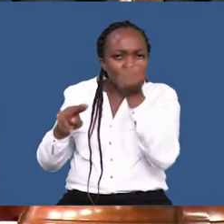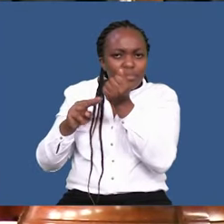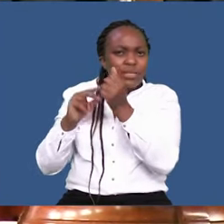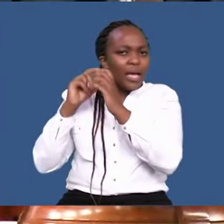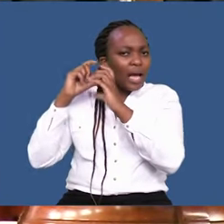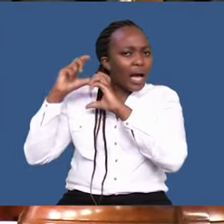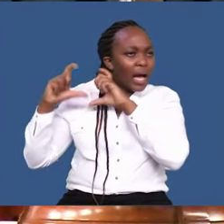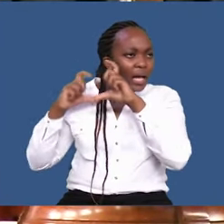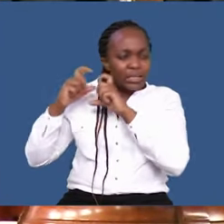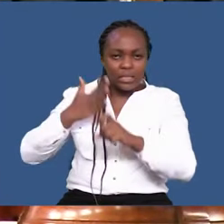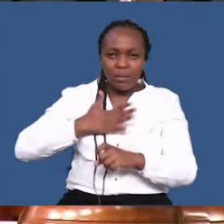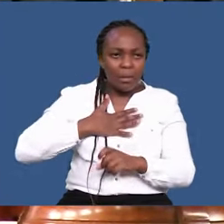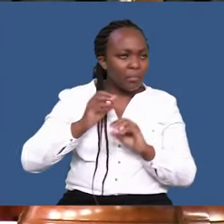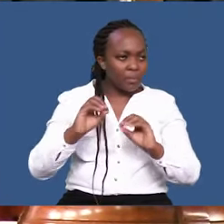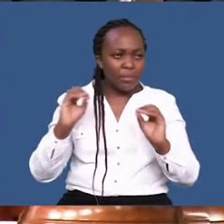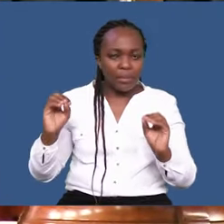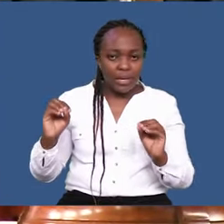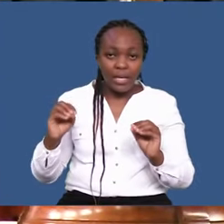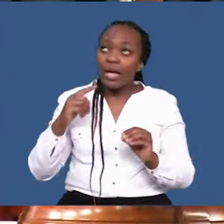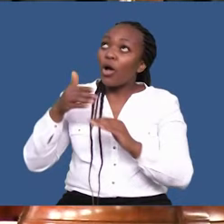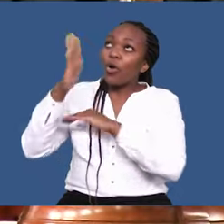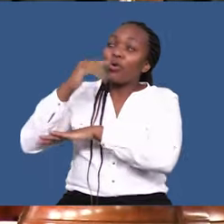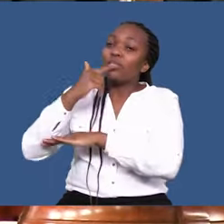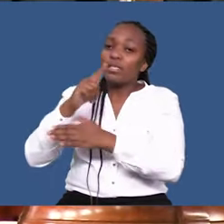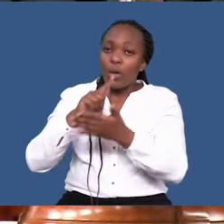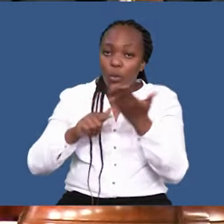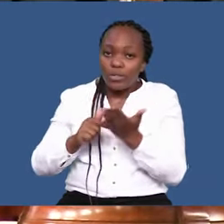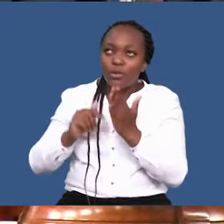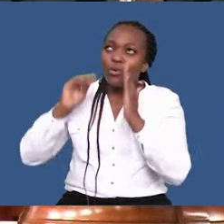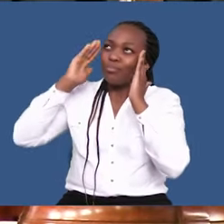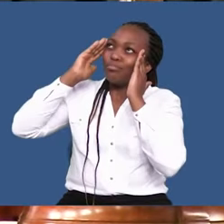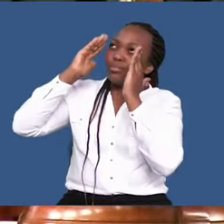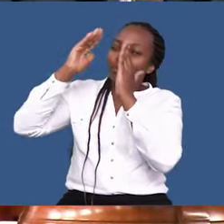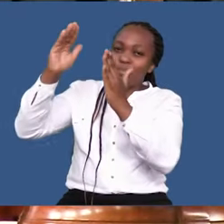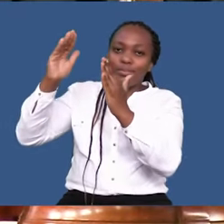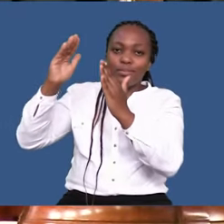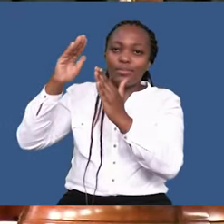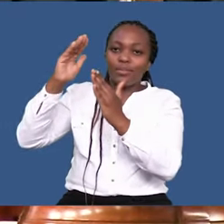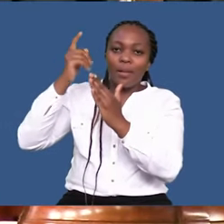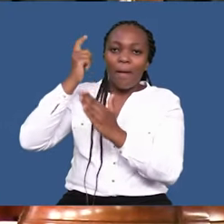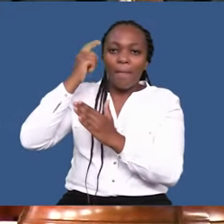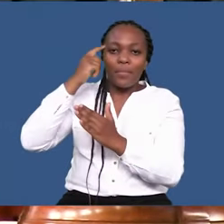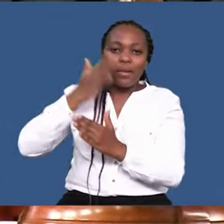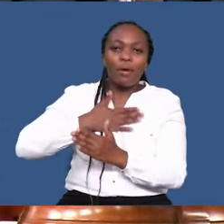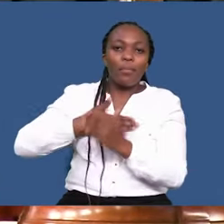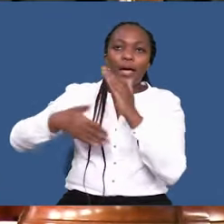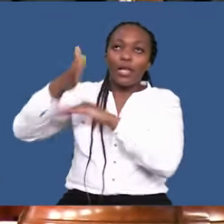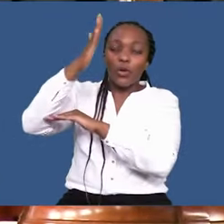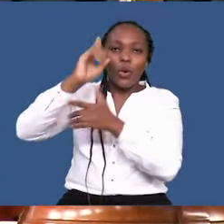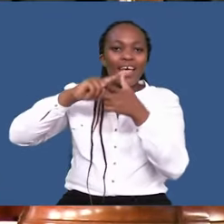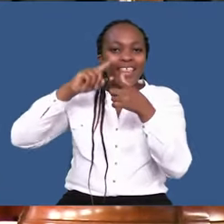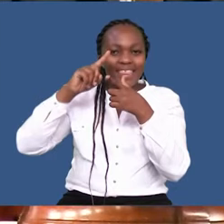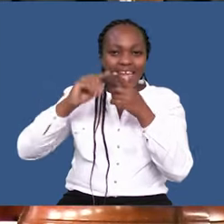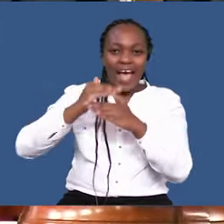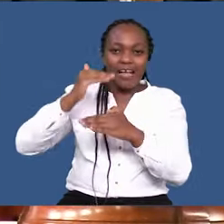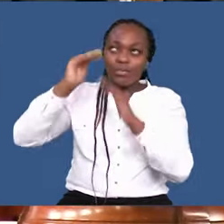thinking. Instead, we should fix our attention on God, and we will be changed from inside